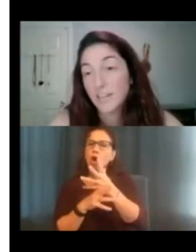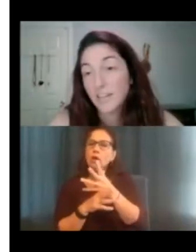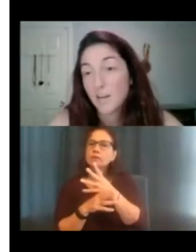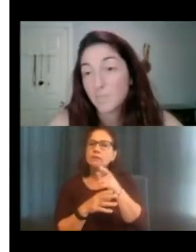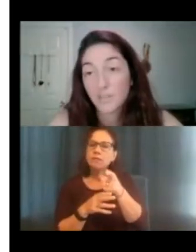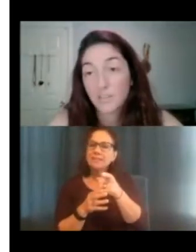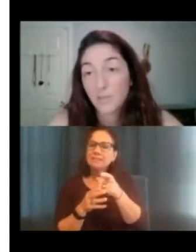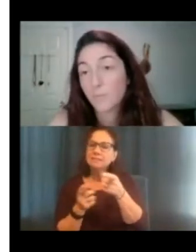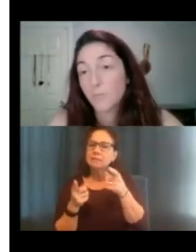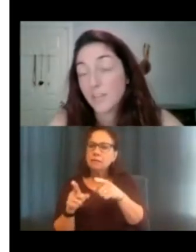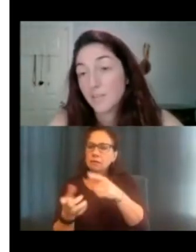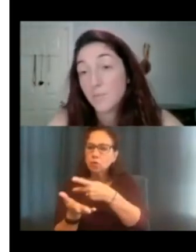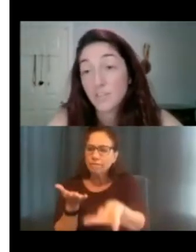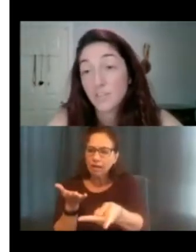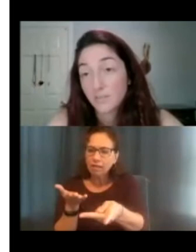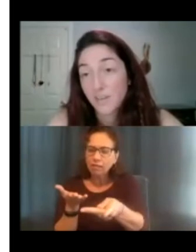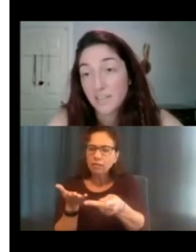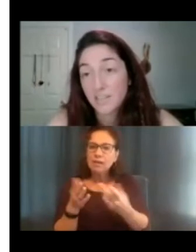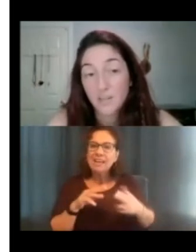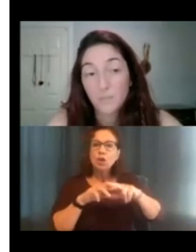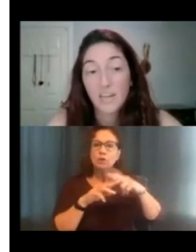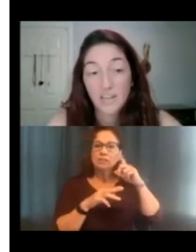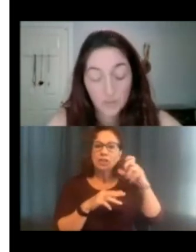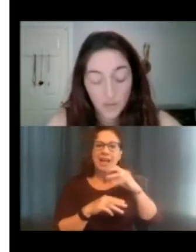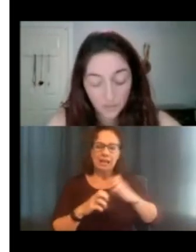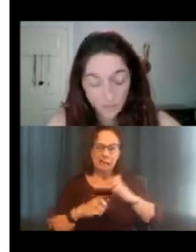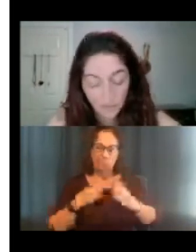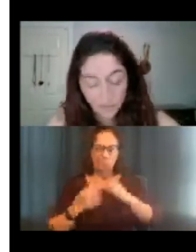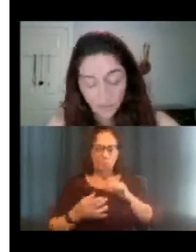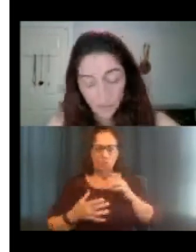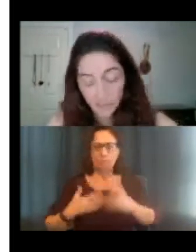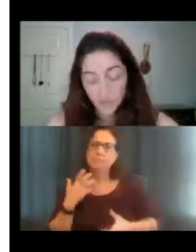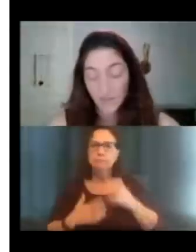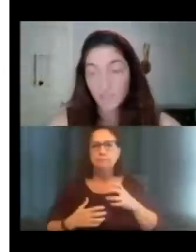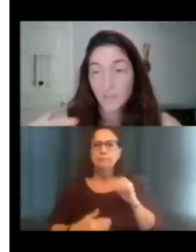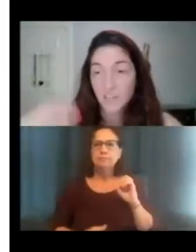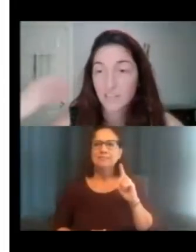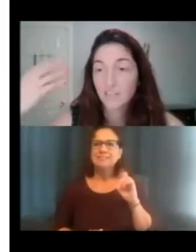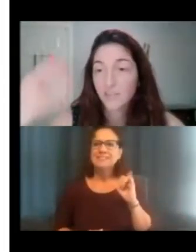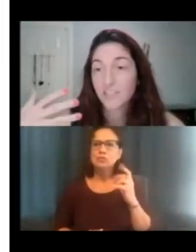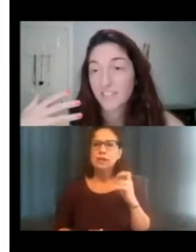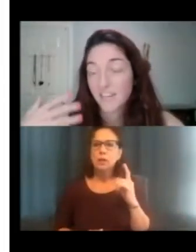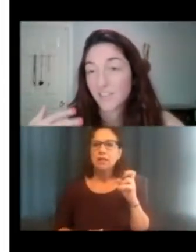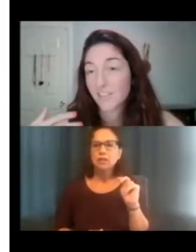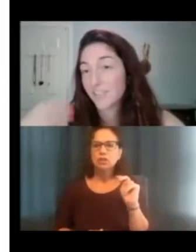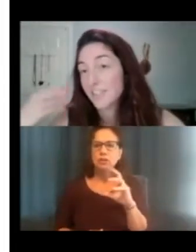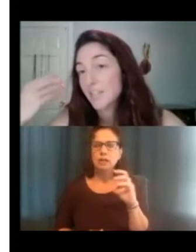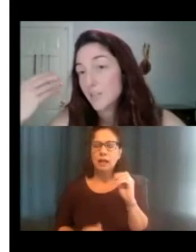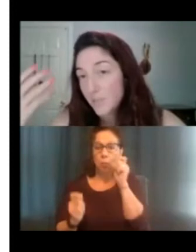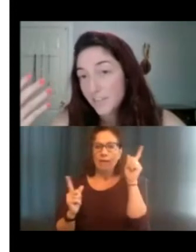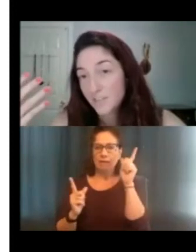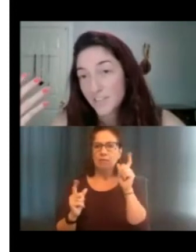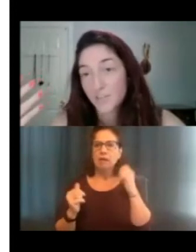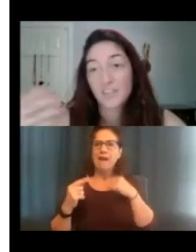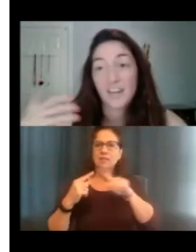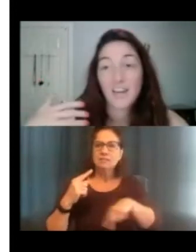also associated with emotion dysregulation in waking as well. So it kind of causes this vicious cycle of